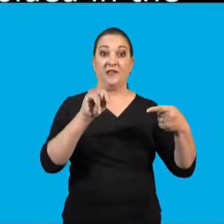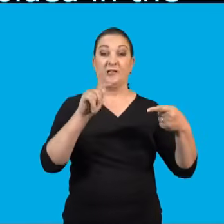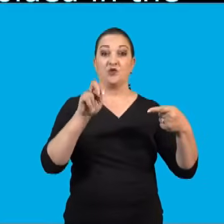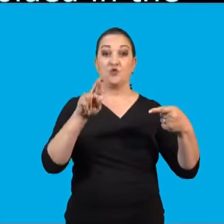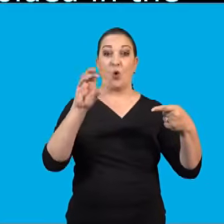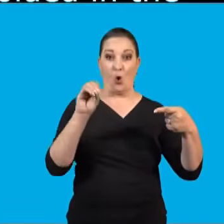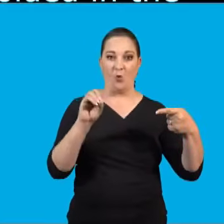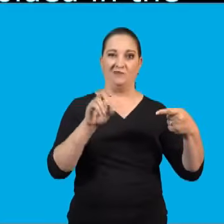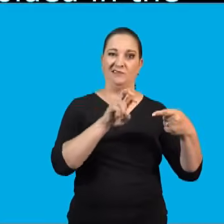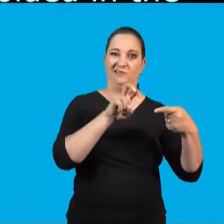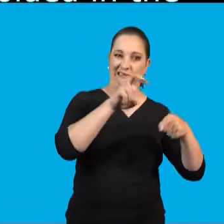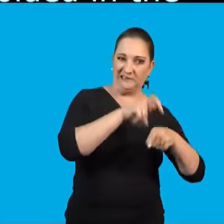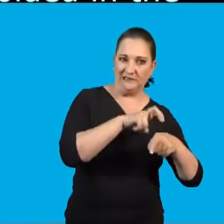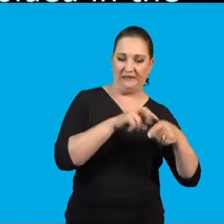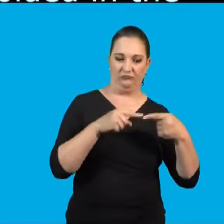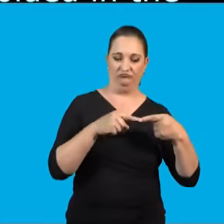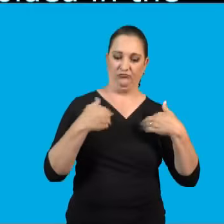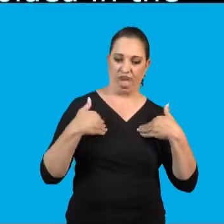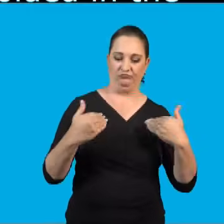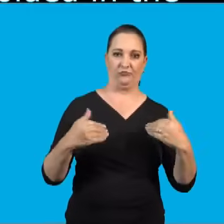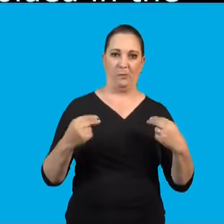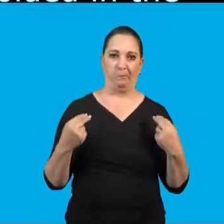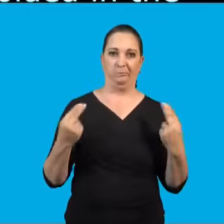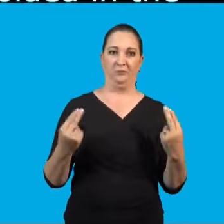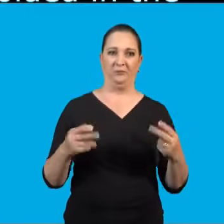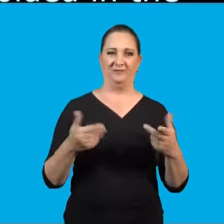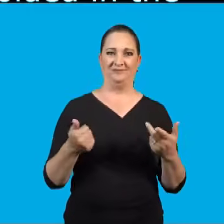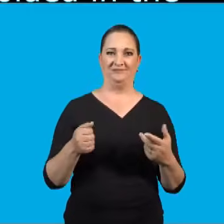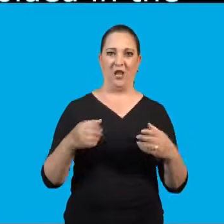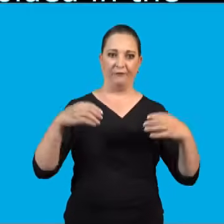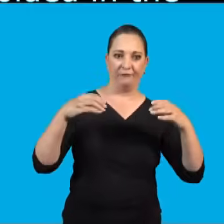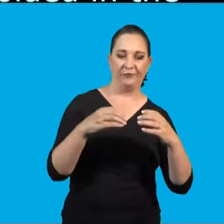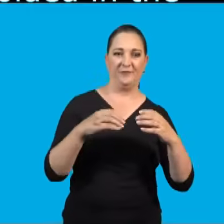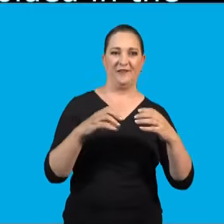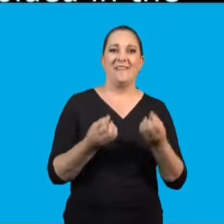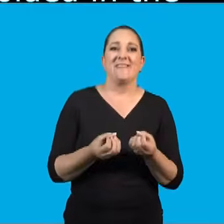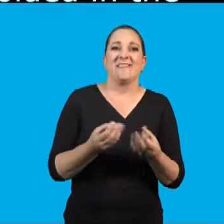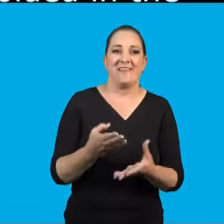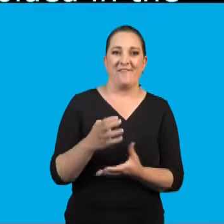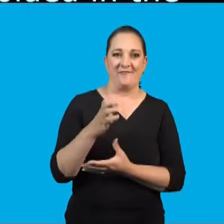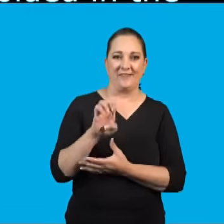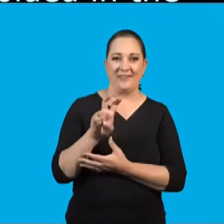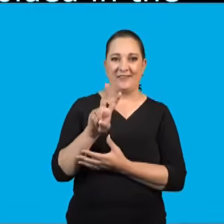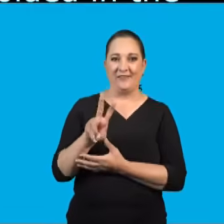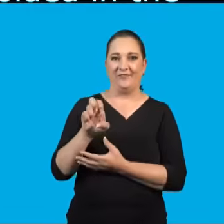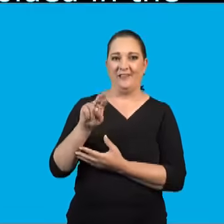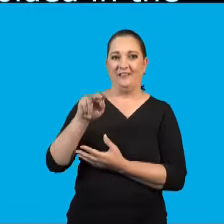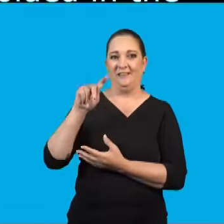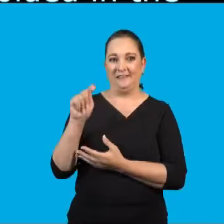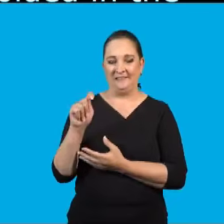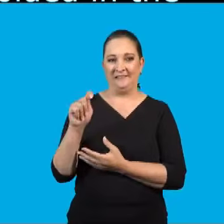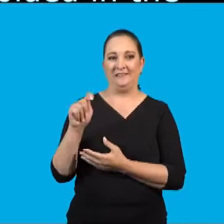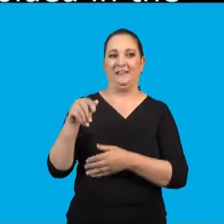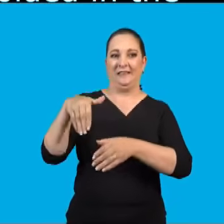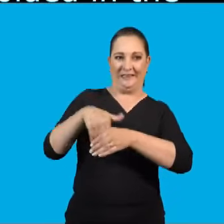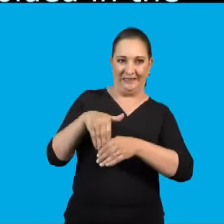Taking a stance means you give the extent. That is very important. And then you indicate, I'm going